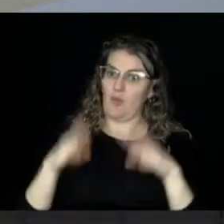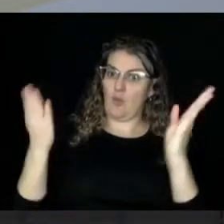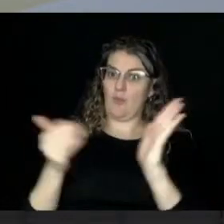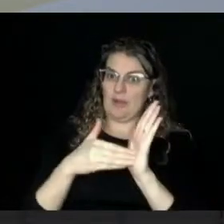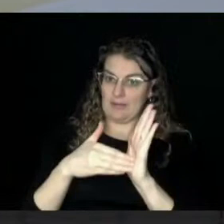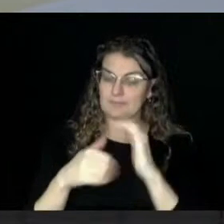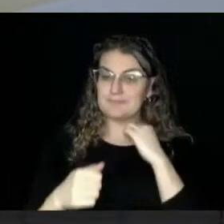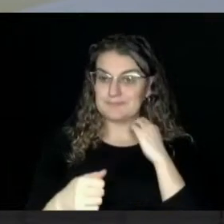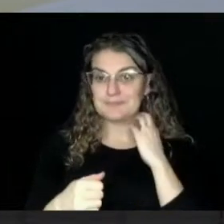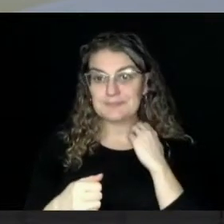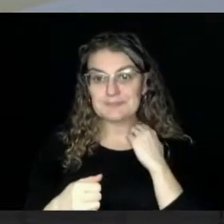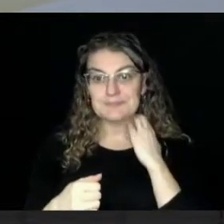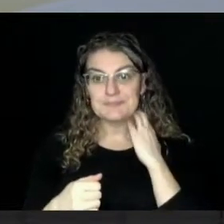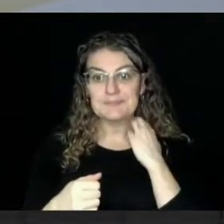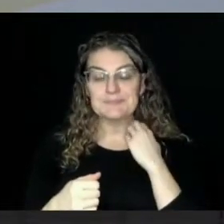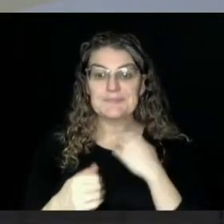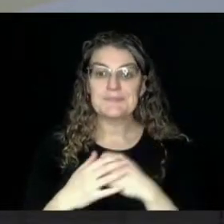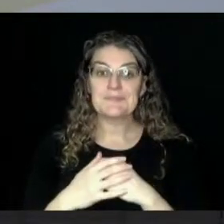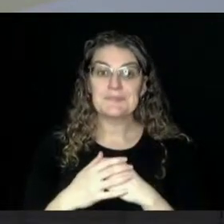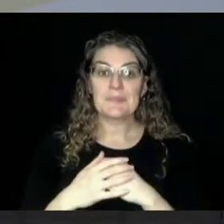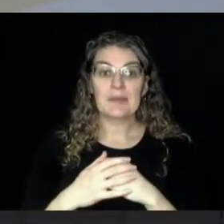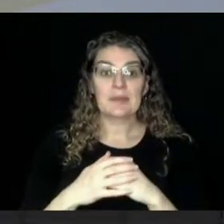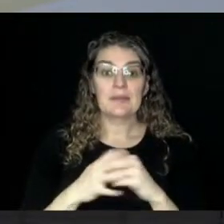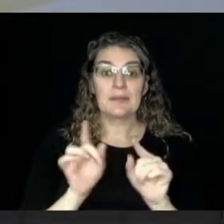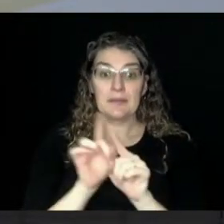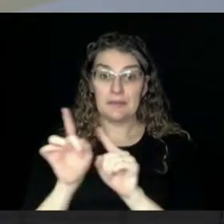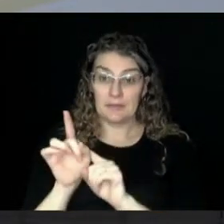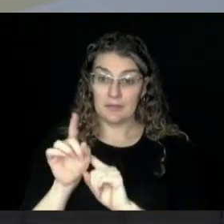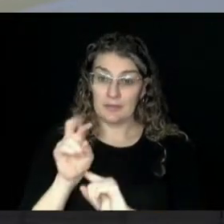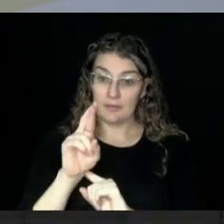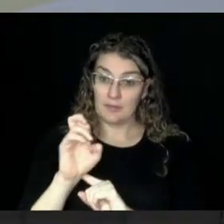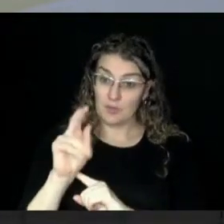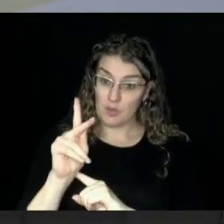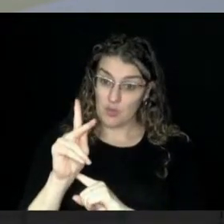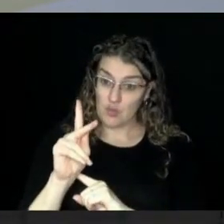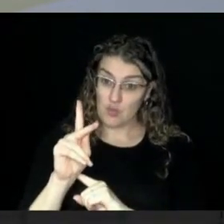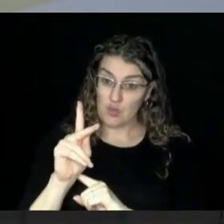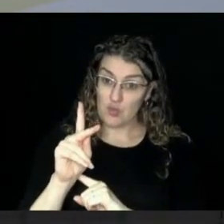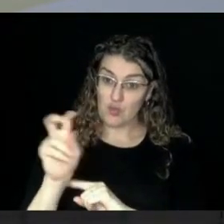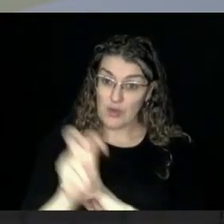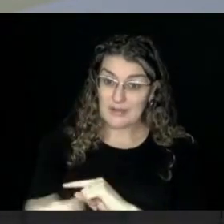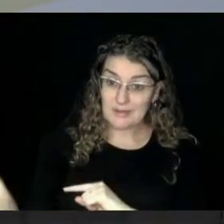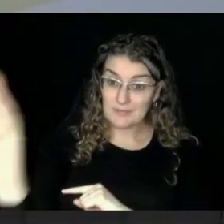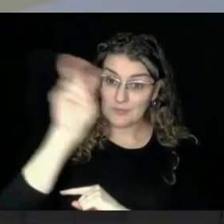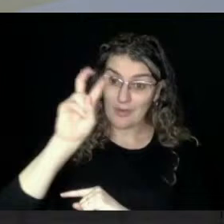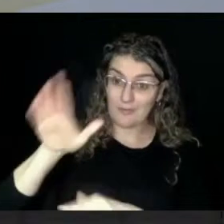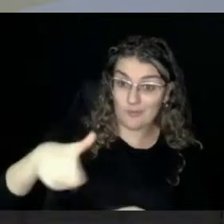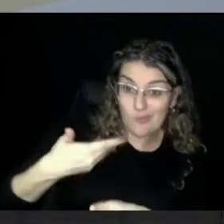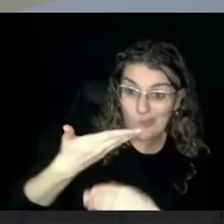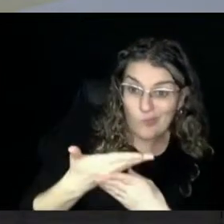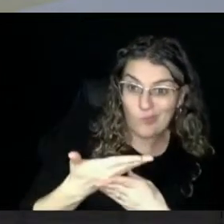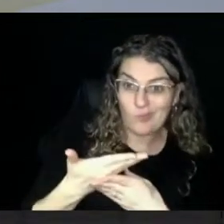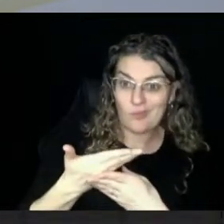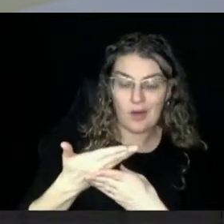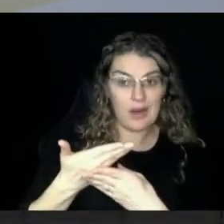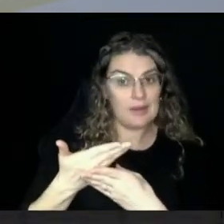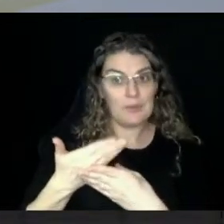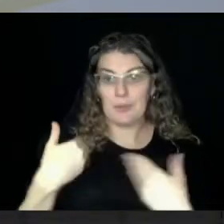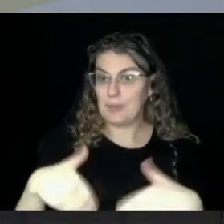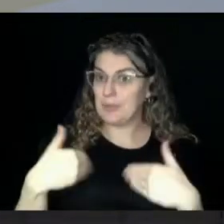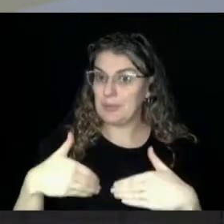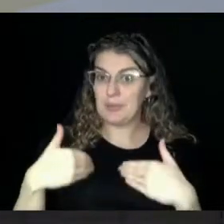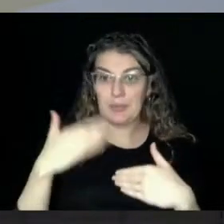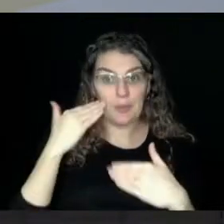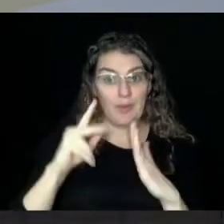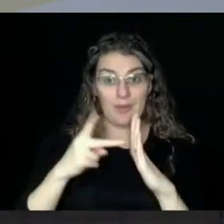there, and I mentioned earlier, the risk of importation, even from outside the Maritimes, of variant